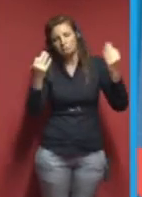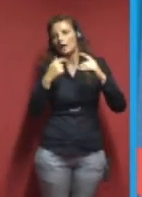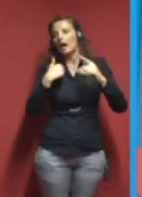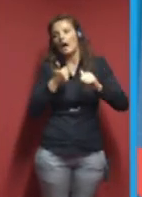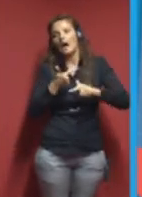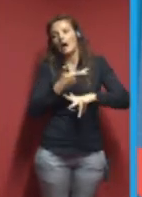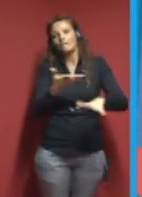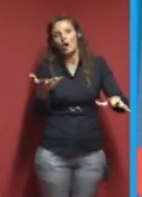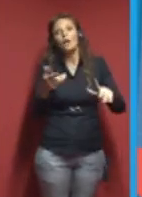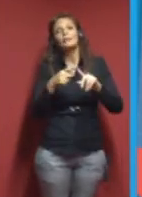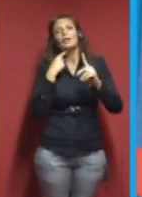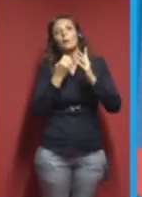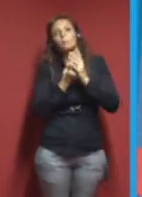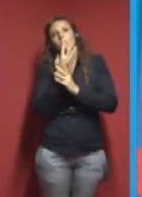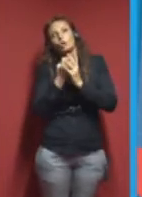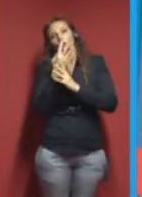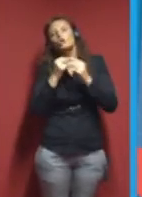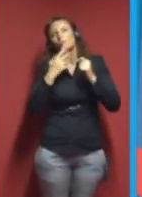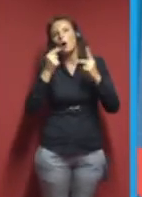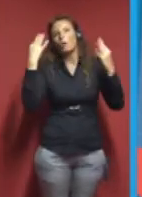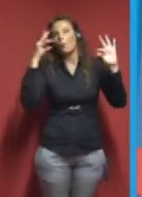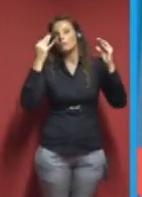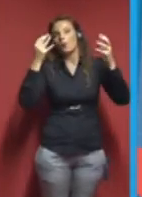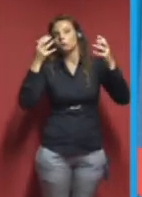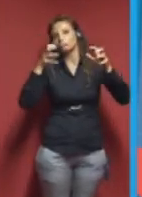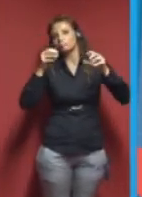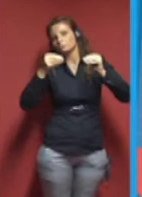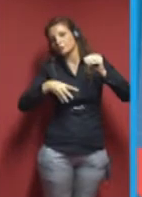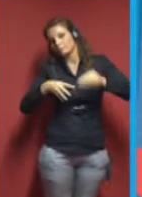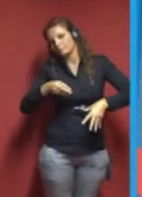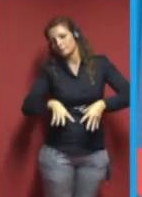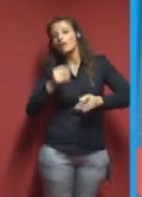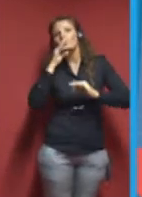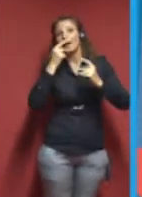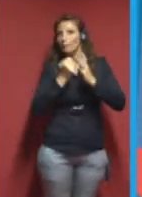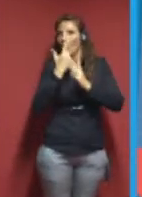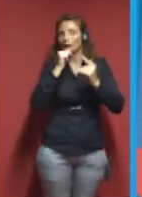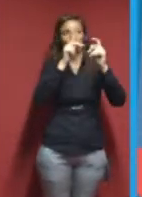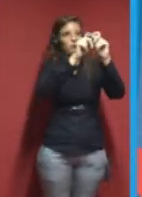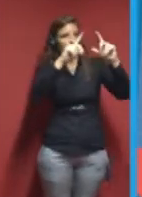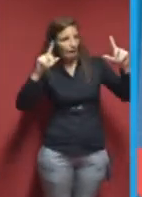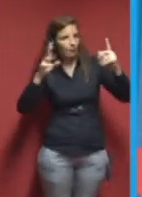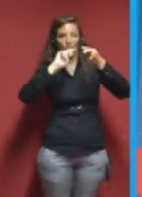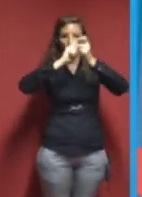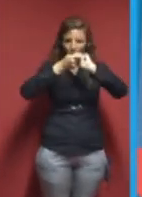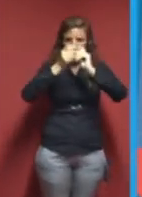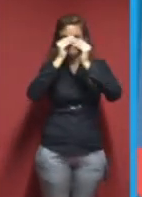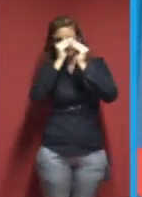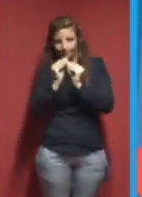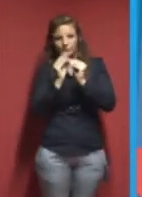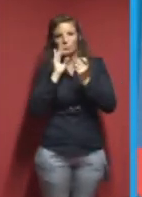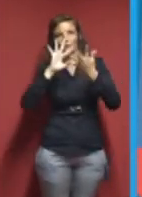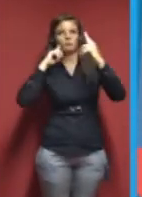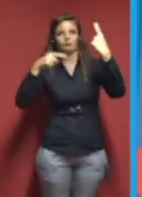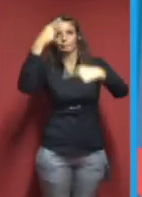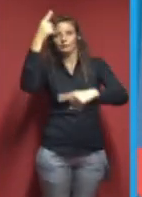important to be able also to modify and upgrade existing projects. A second reason is like that with open design, it would be much